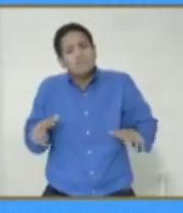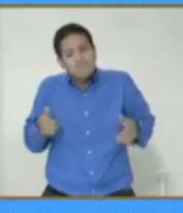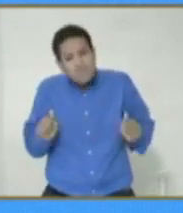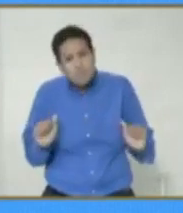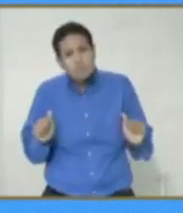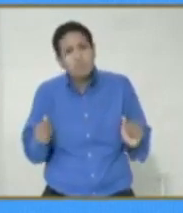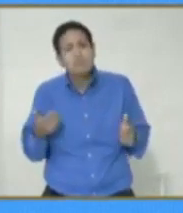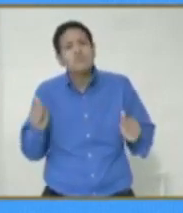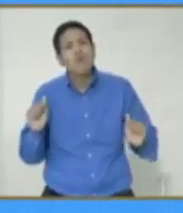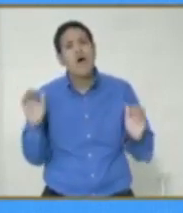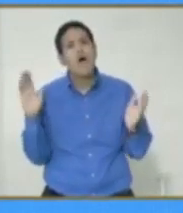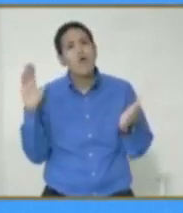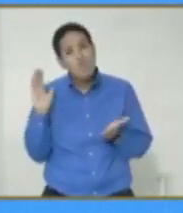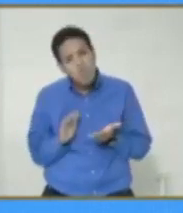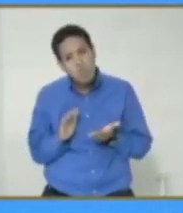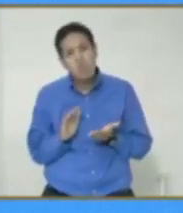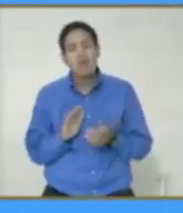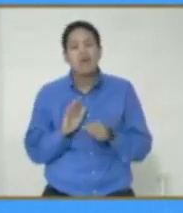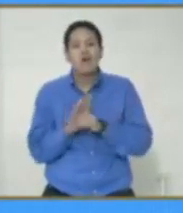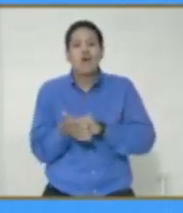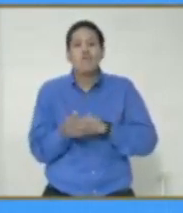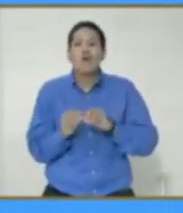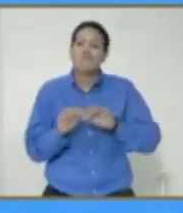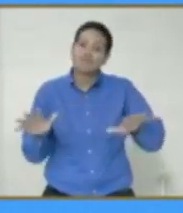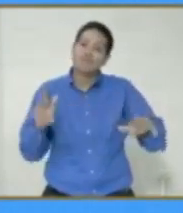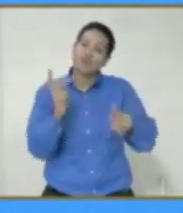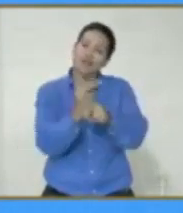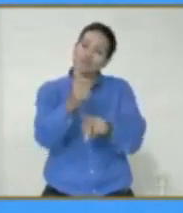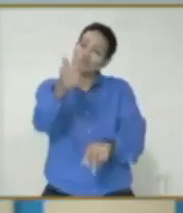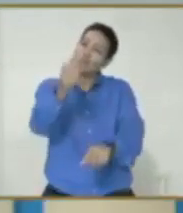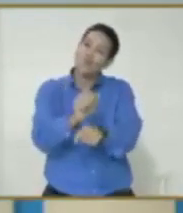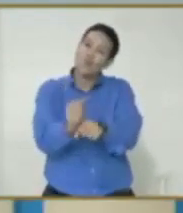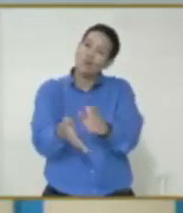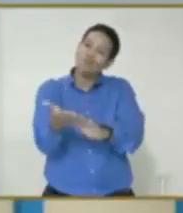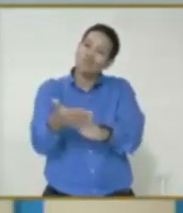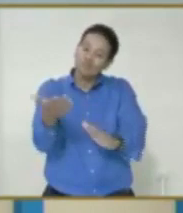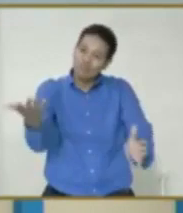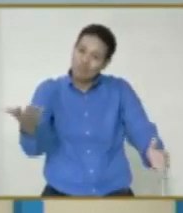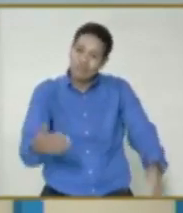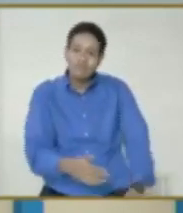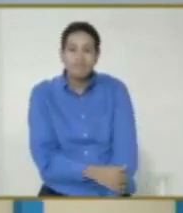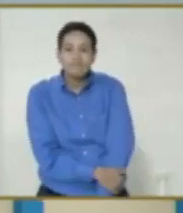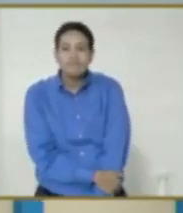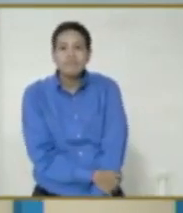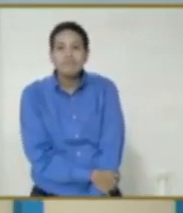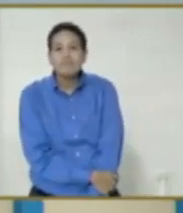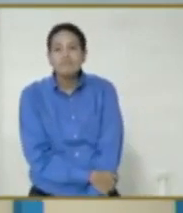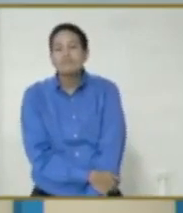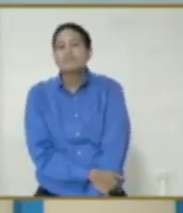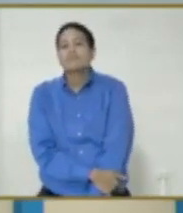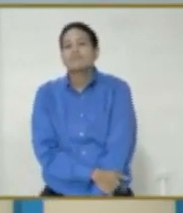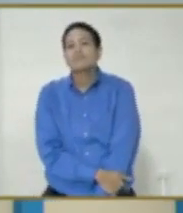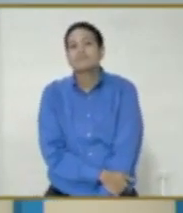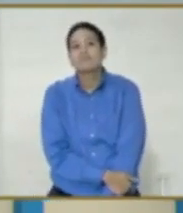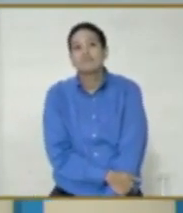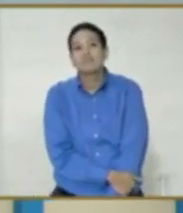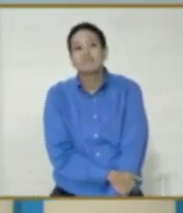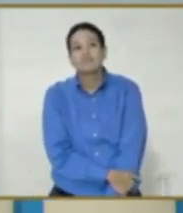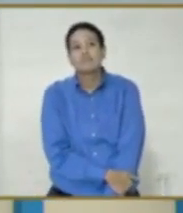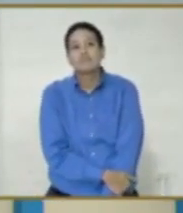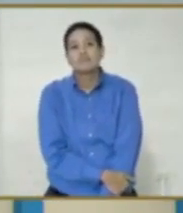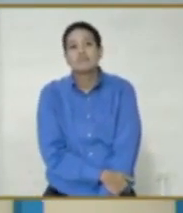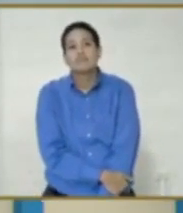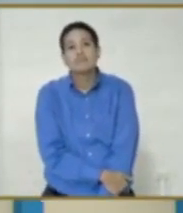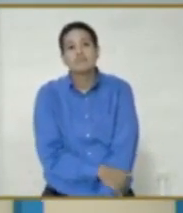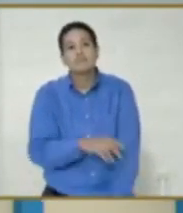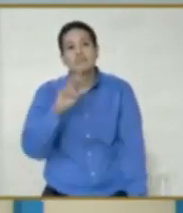in curtailing the COVID-19. So keep up the good works. Thank you, Dr. Campbell. Dr. Vernon? Sure. Thank you.